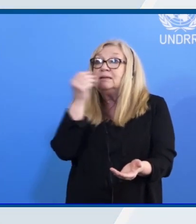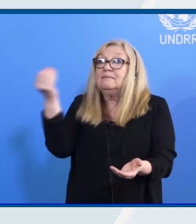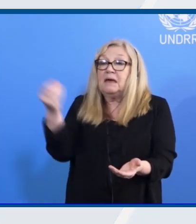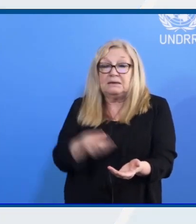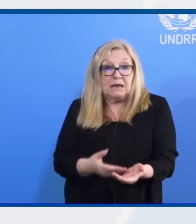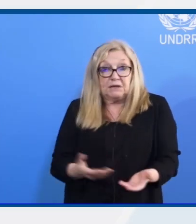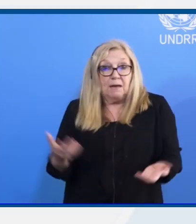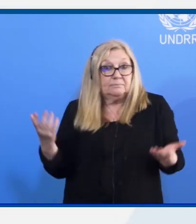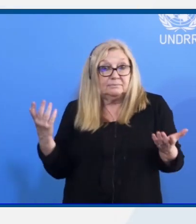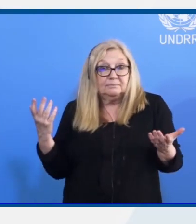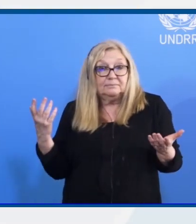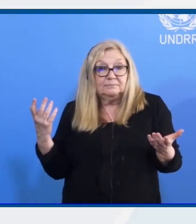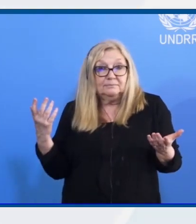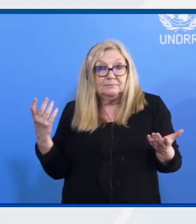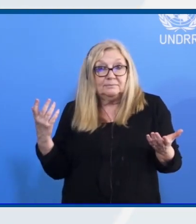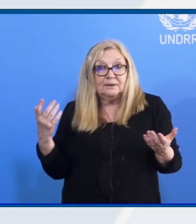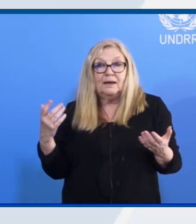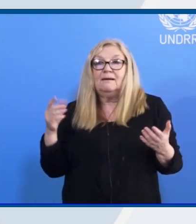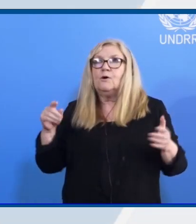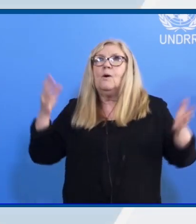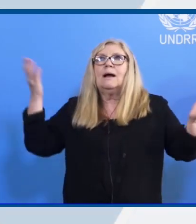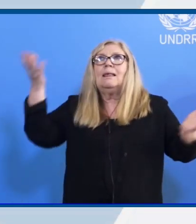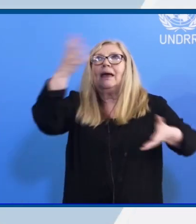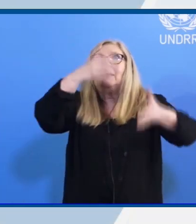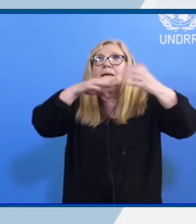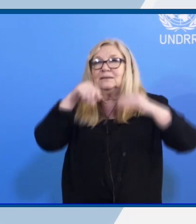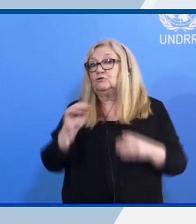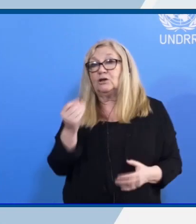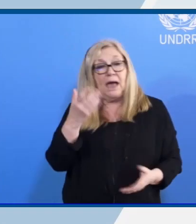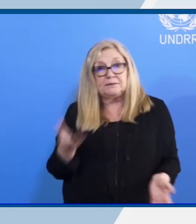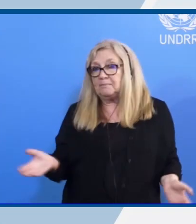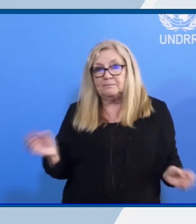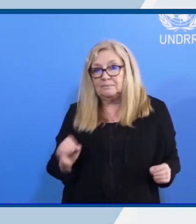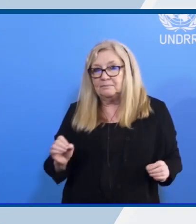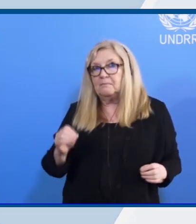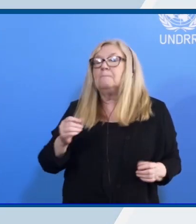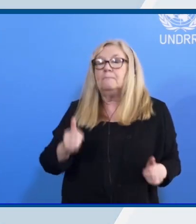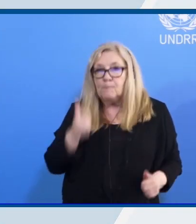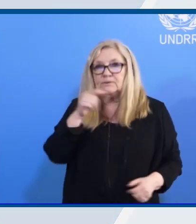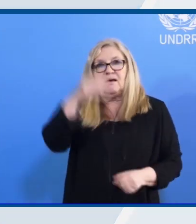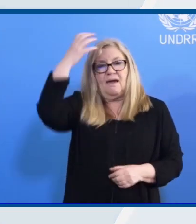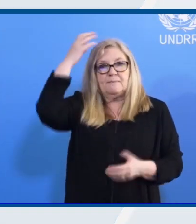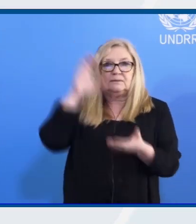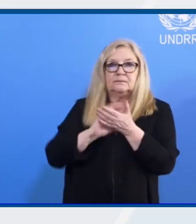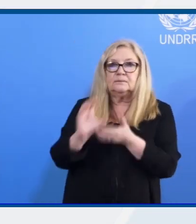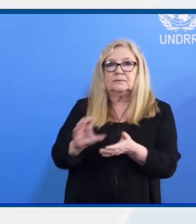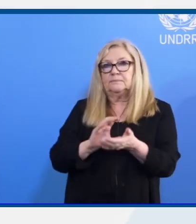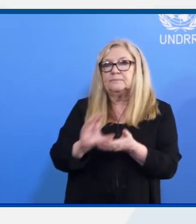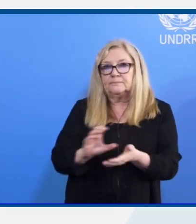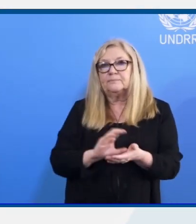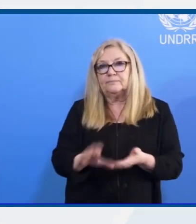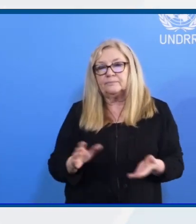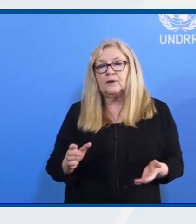finance contributes to climate action in Jakarta. So I wanted to use that anecdote to wrap up what